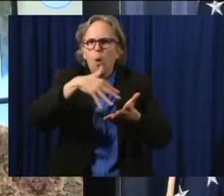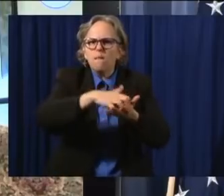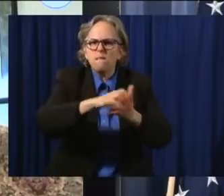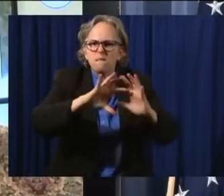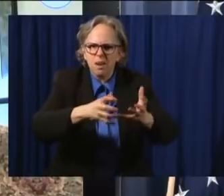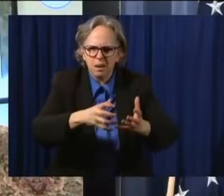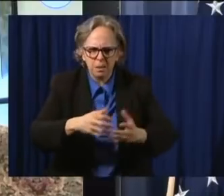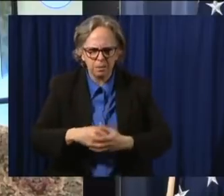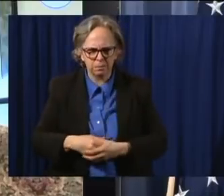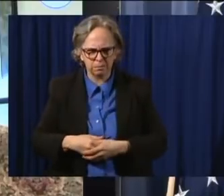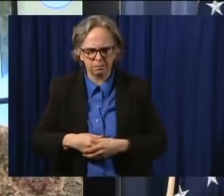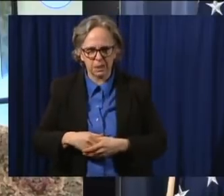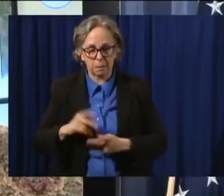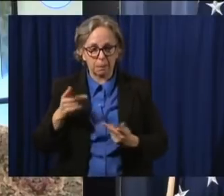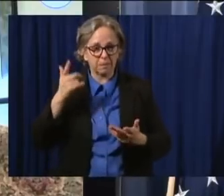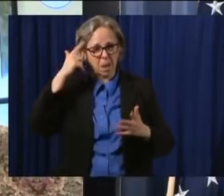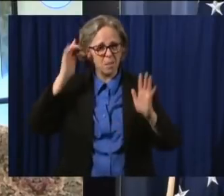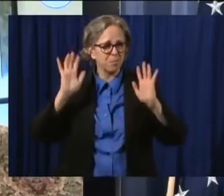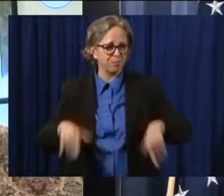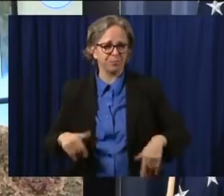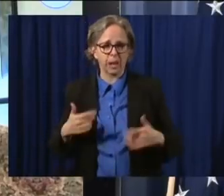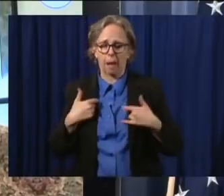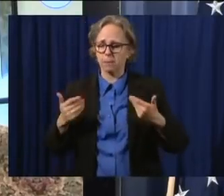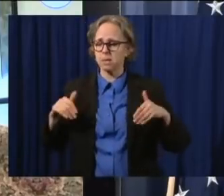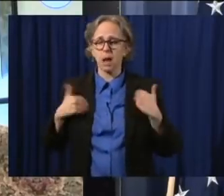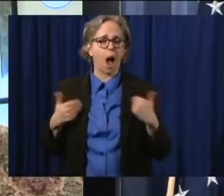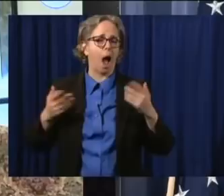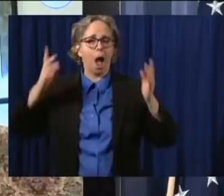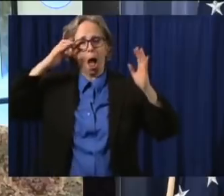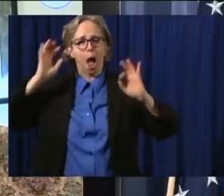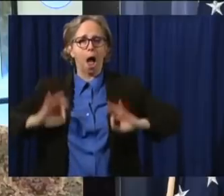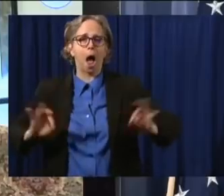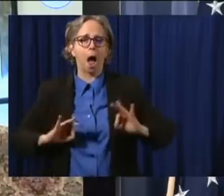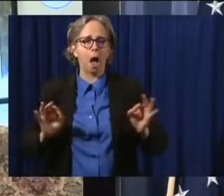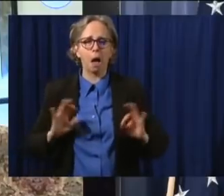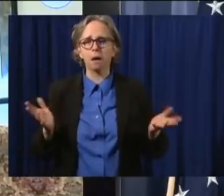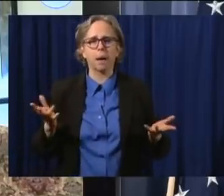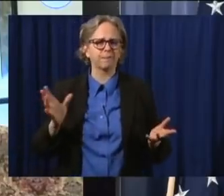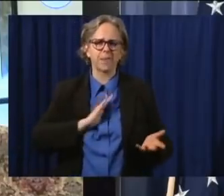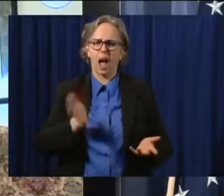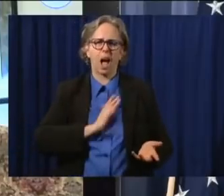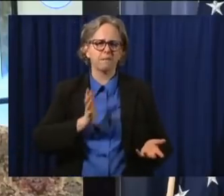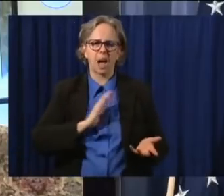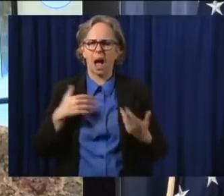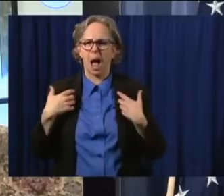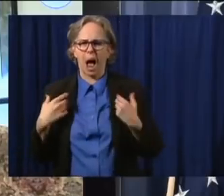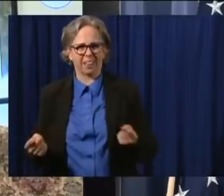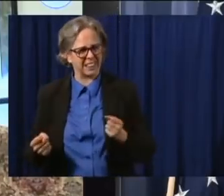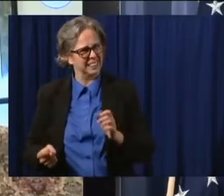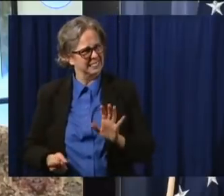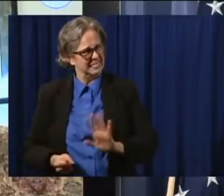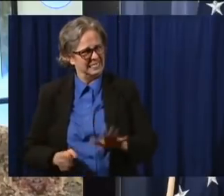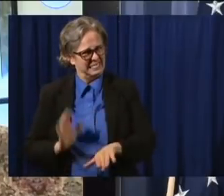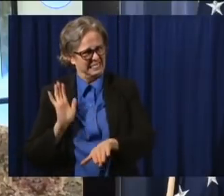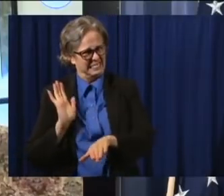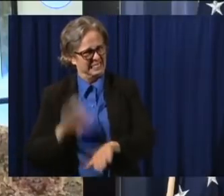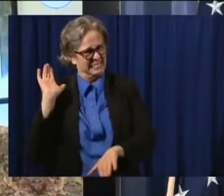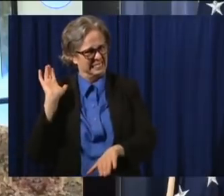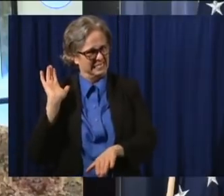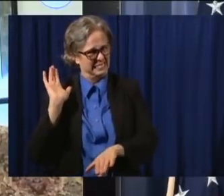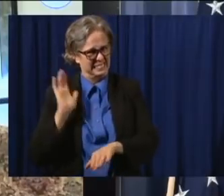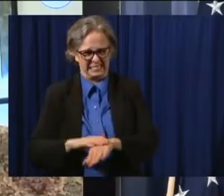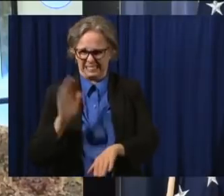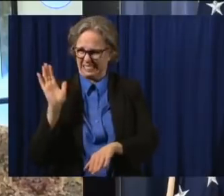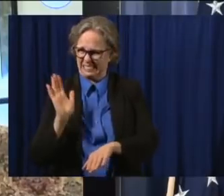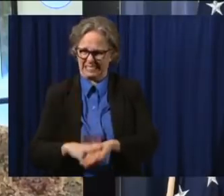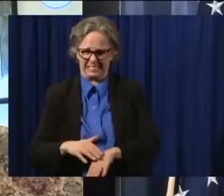I'm young, I need to worry, but, as stated before, the range of deaths is